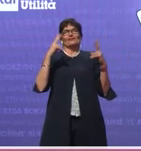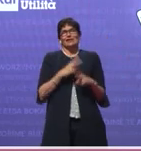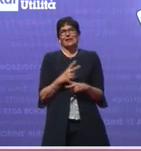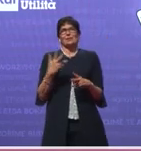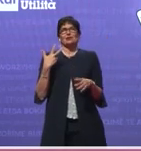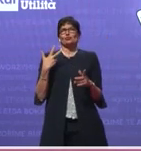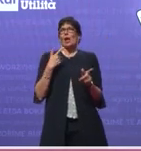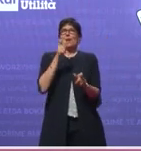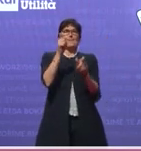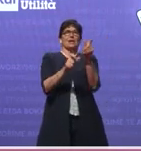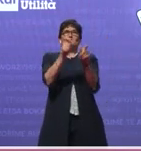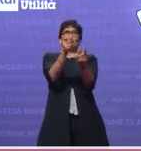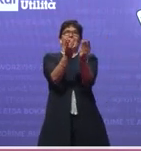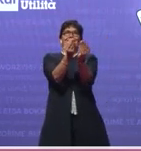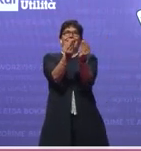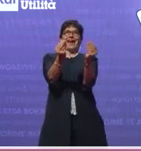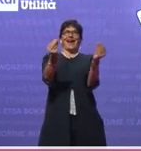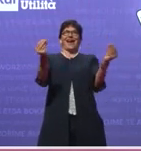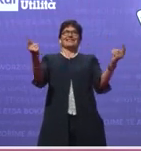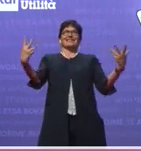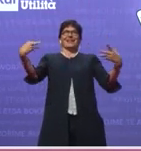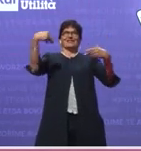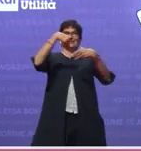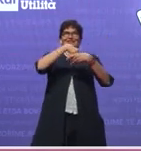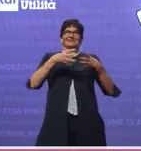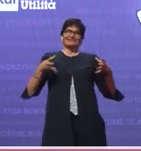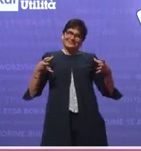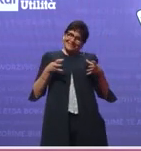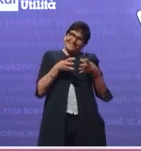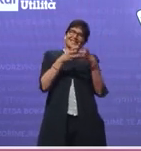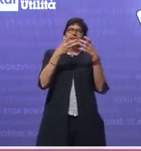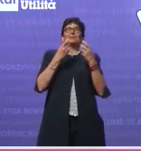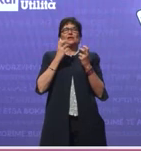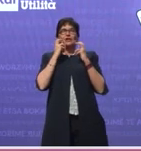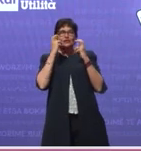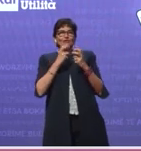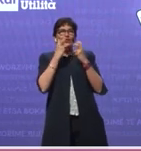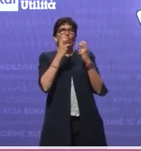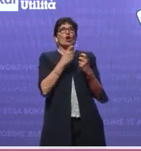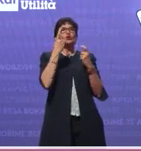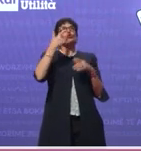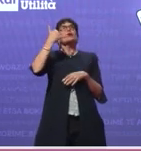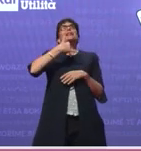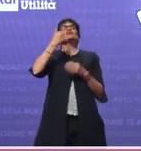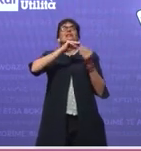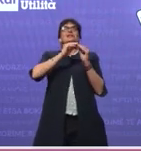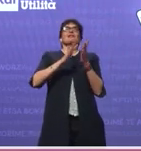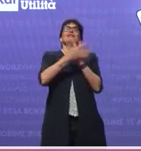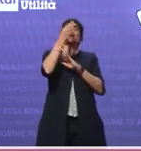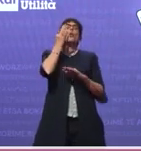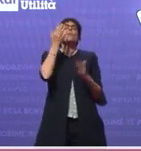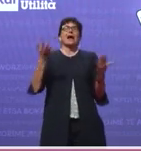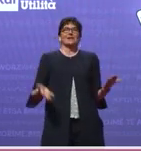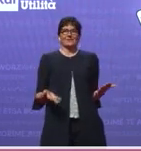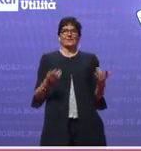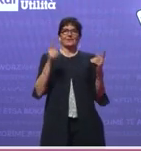of effort to humanize the future of artificial intelligence so that we can have the best